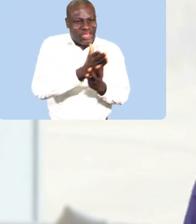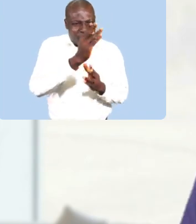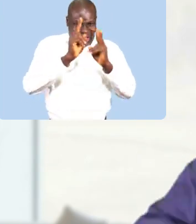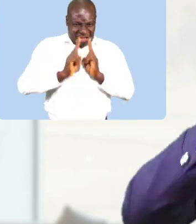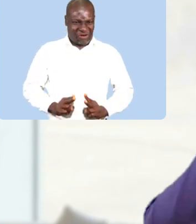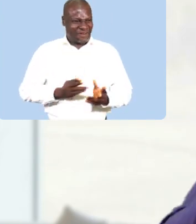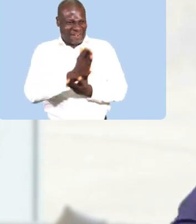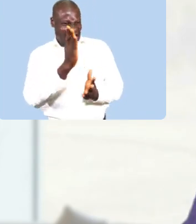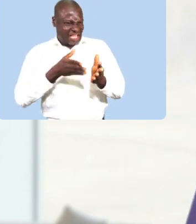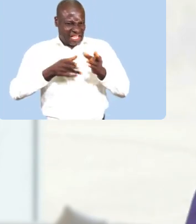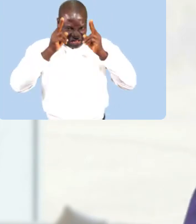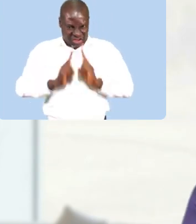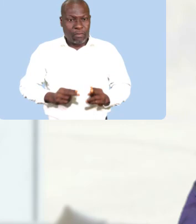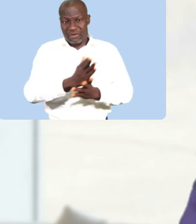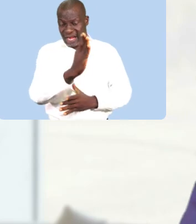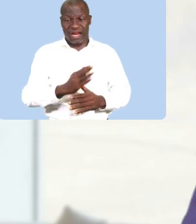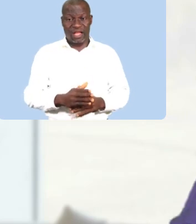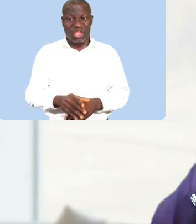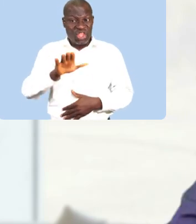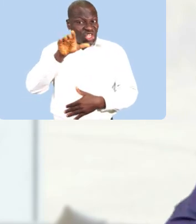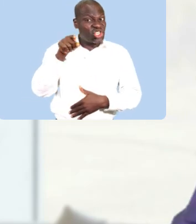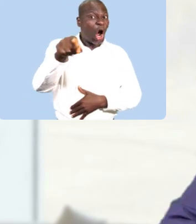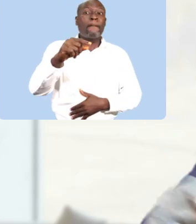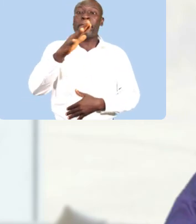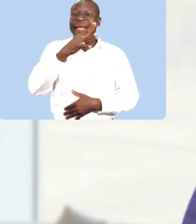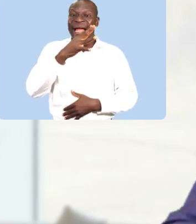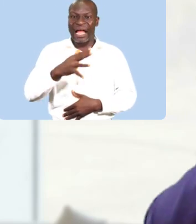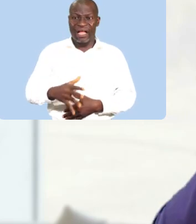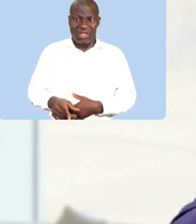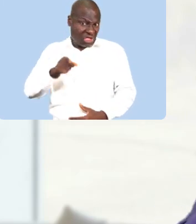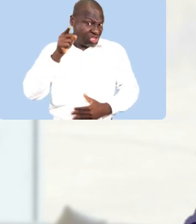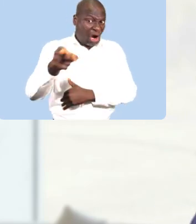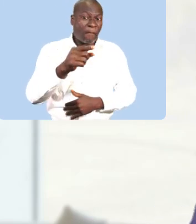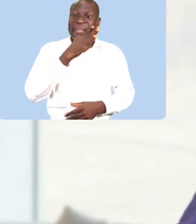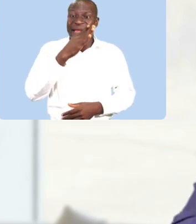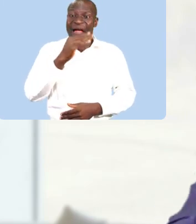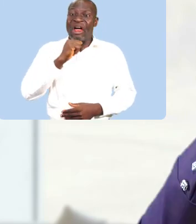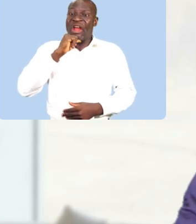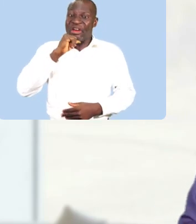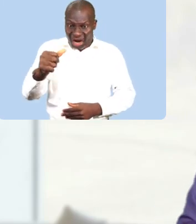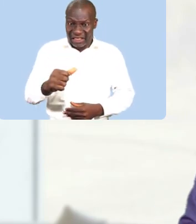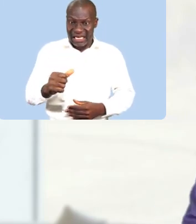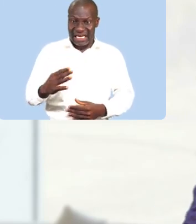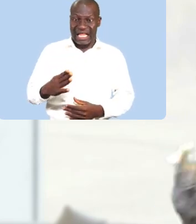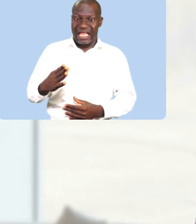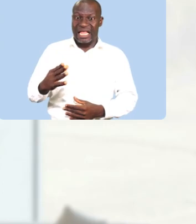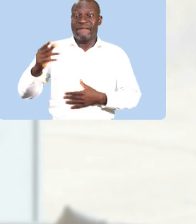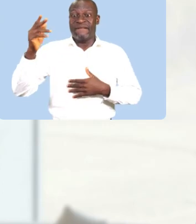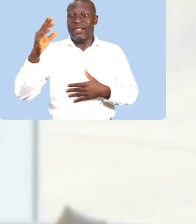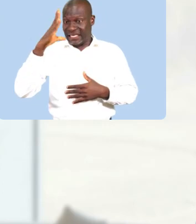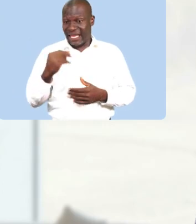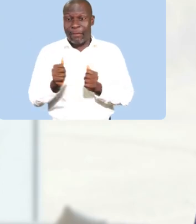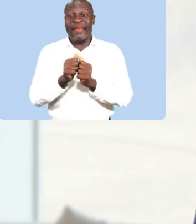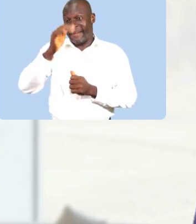fundamental human right no say wo maame sabe enya be man ne ne dan no de ewo a enkende nka ogina ho eka human right won